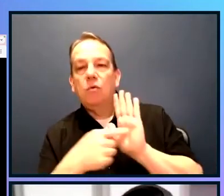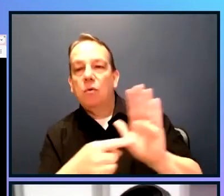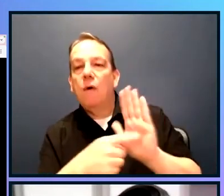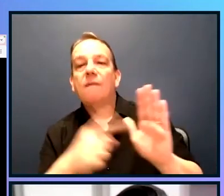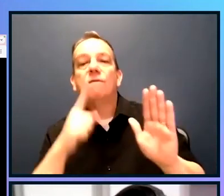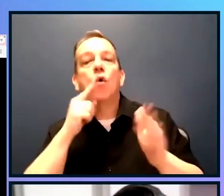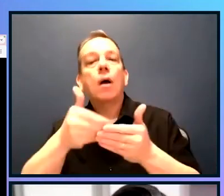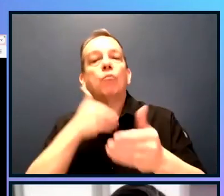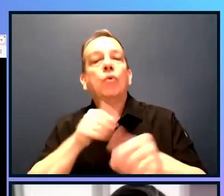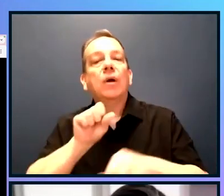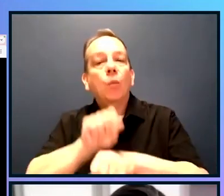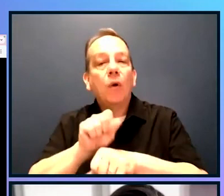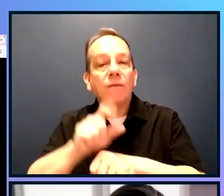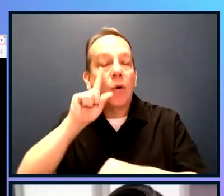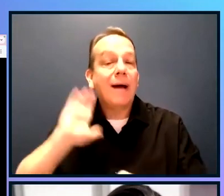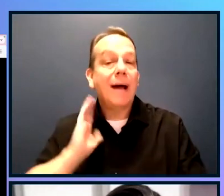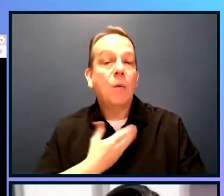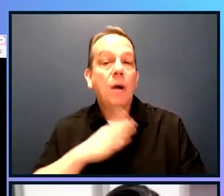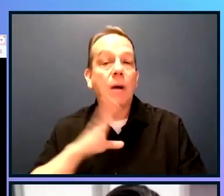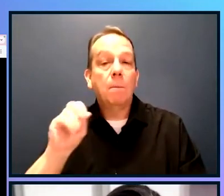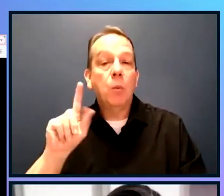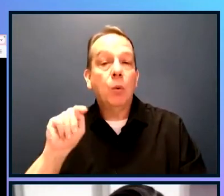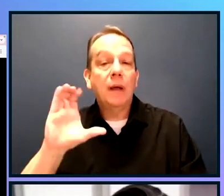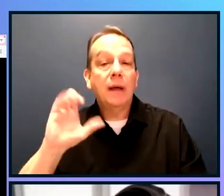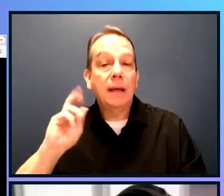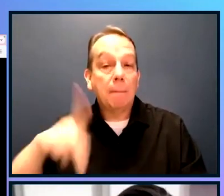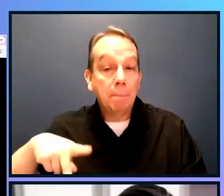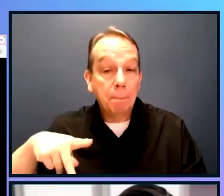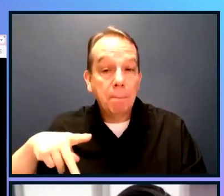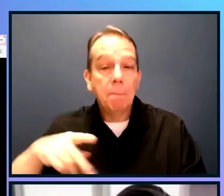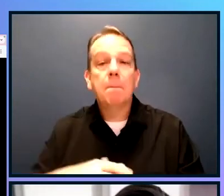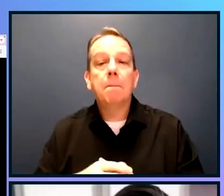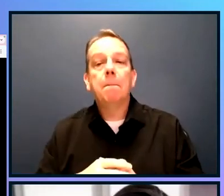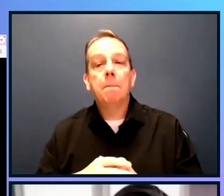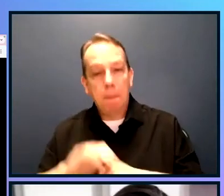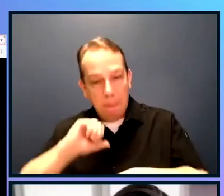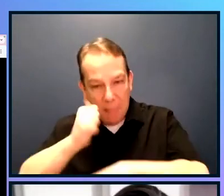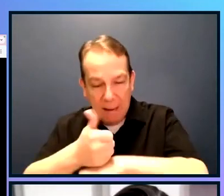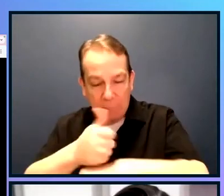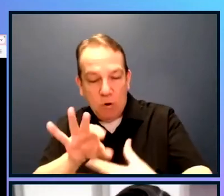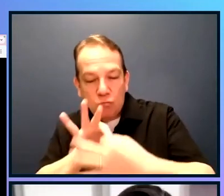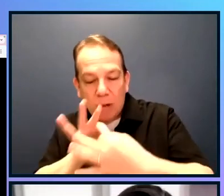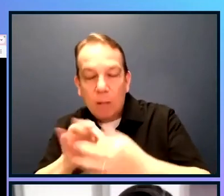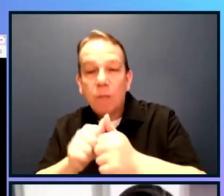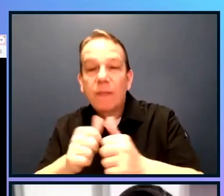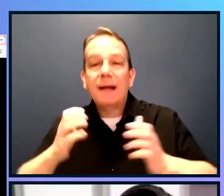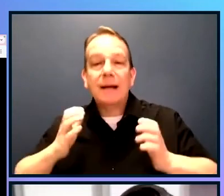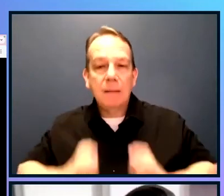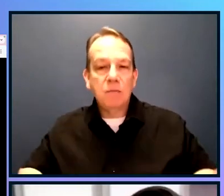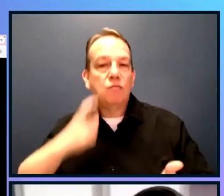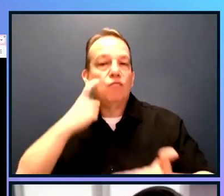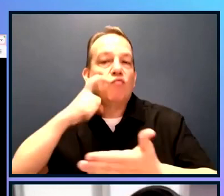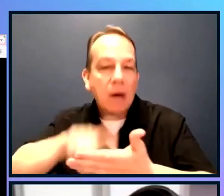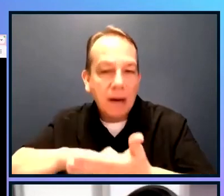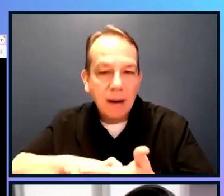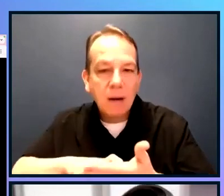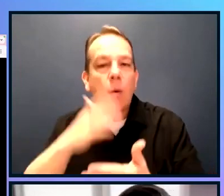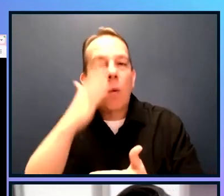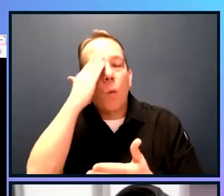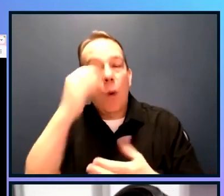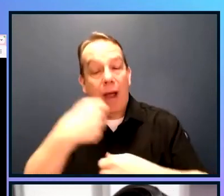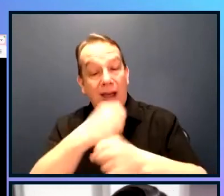which allowed our designers to establish a relationship with the customer to recognize why